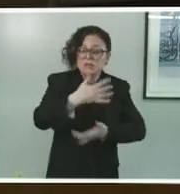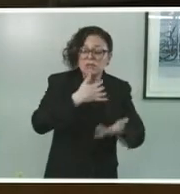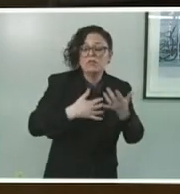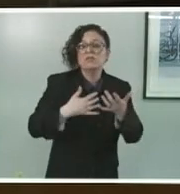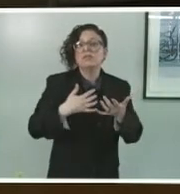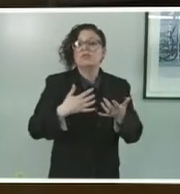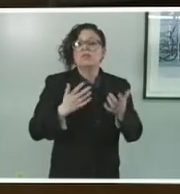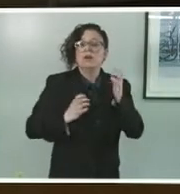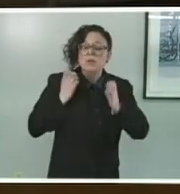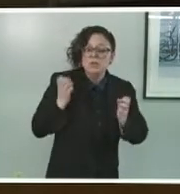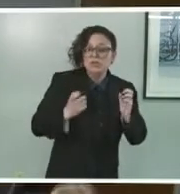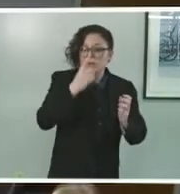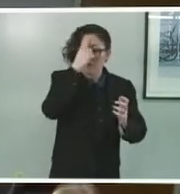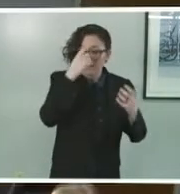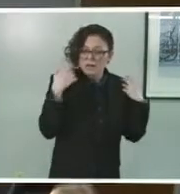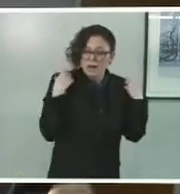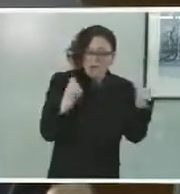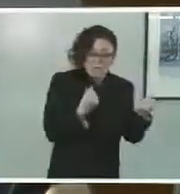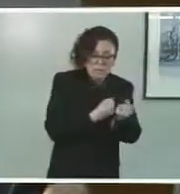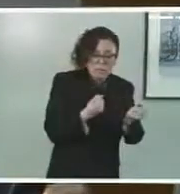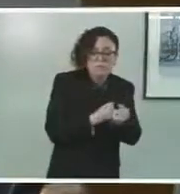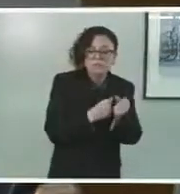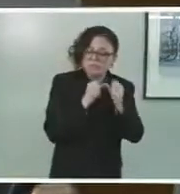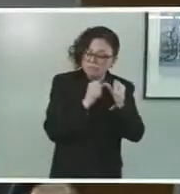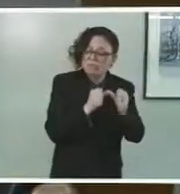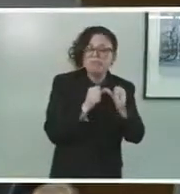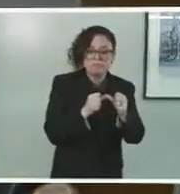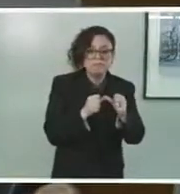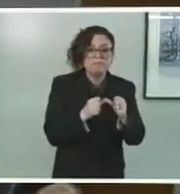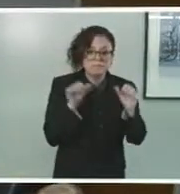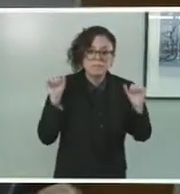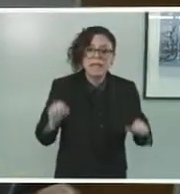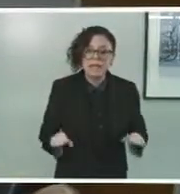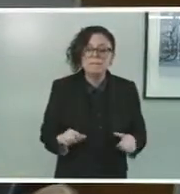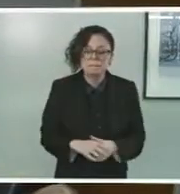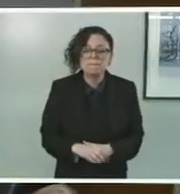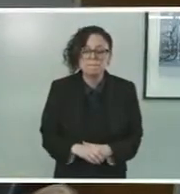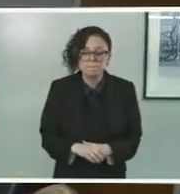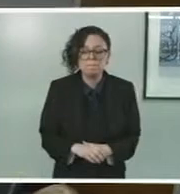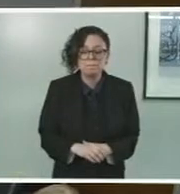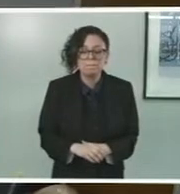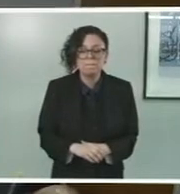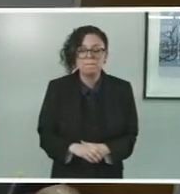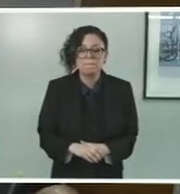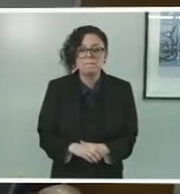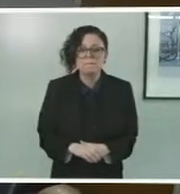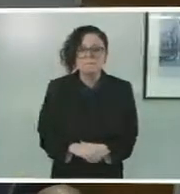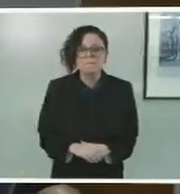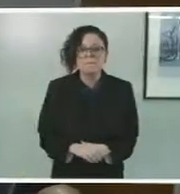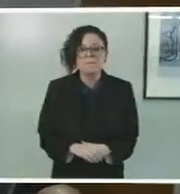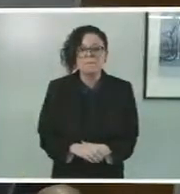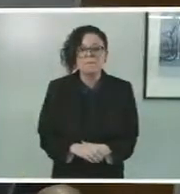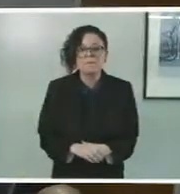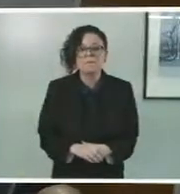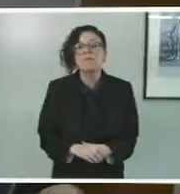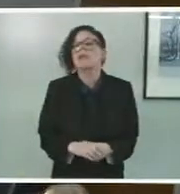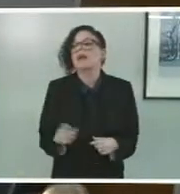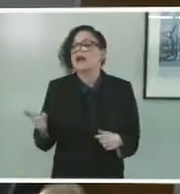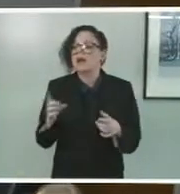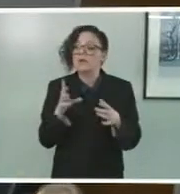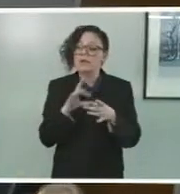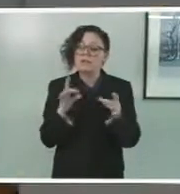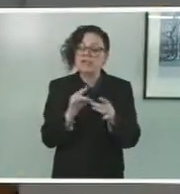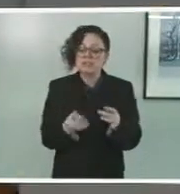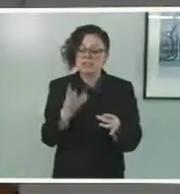need. Yeah, I should mention, just 1 second, Joe. The 4 categories of